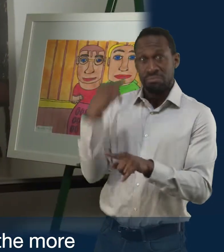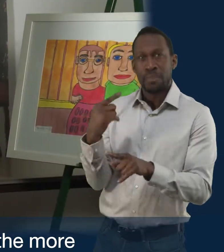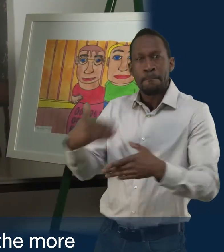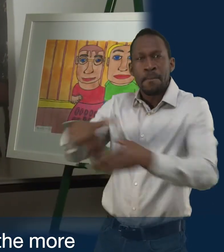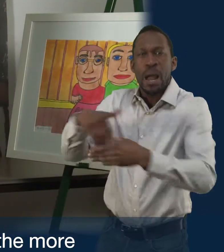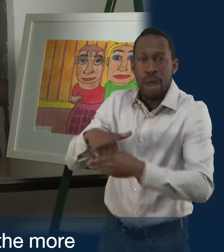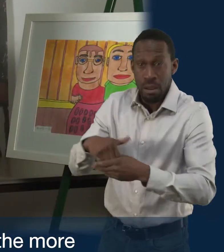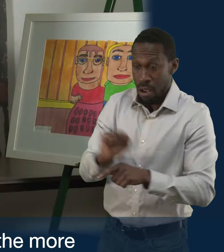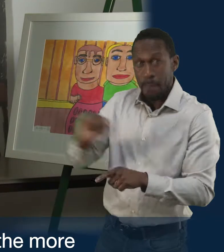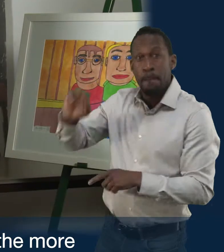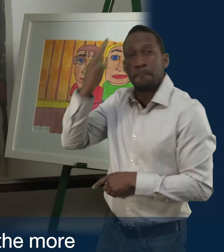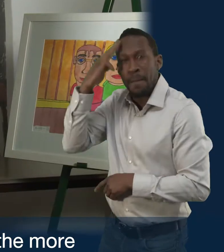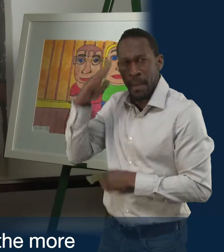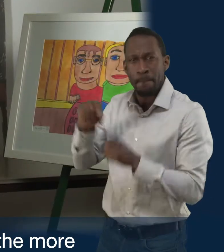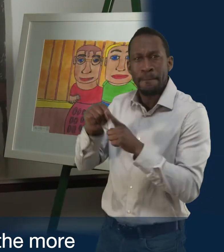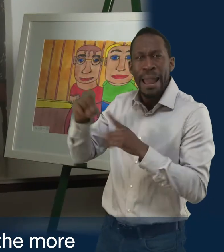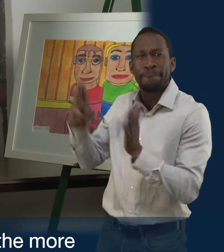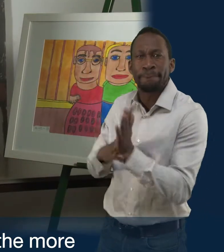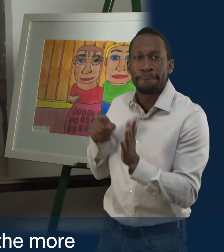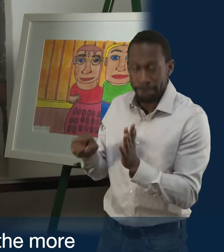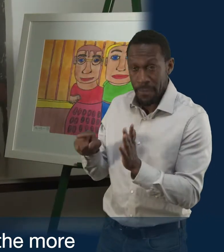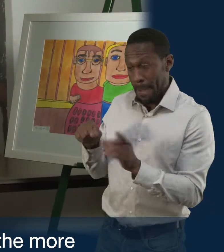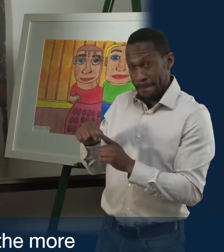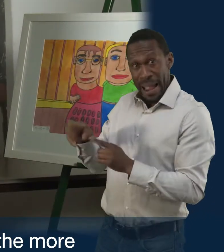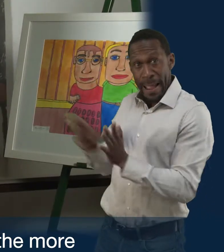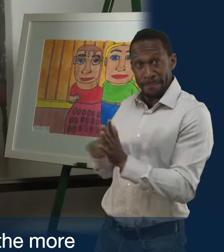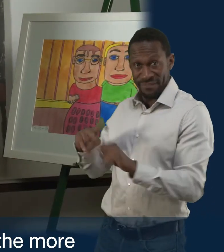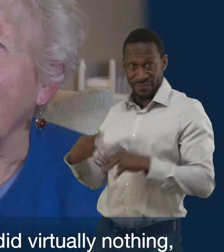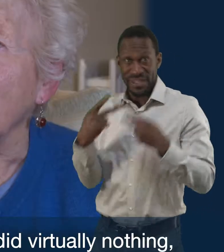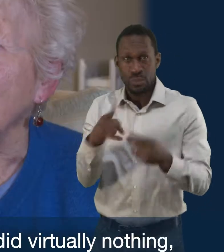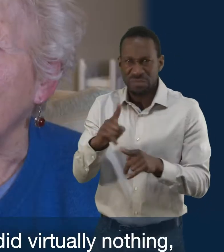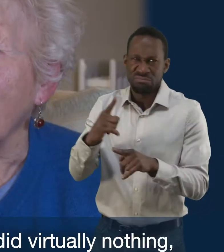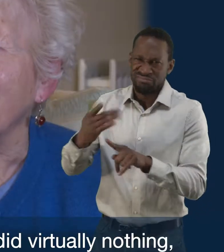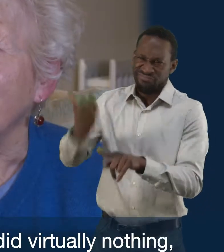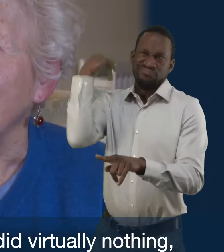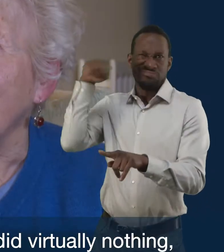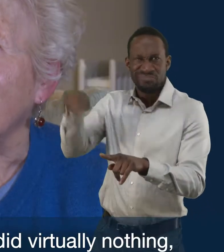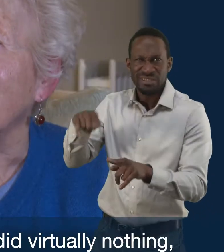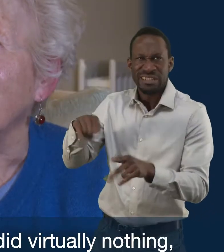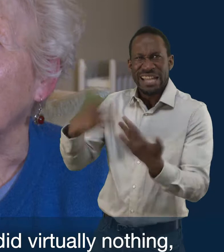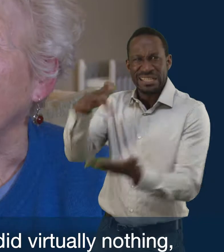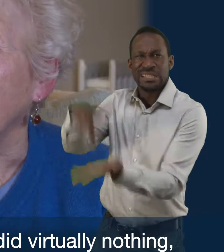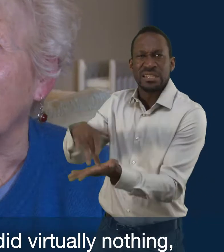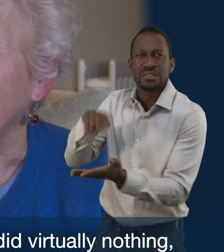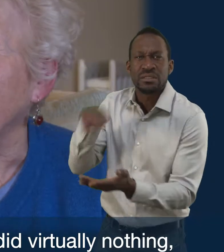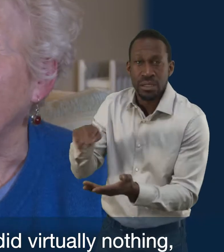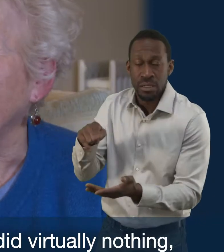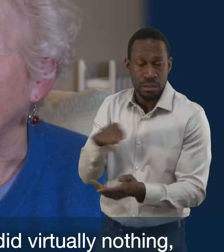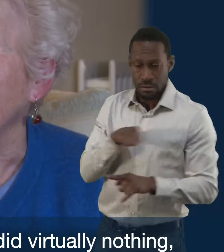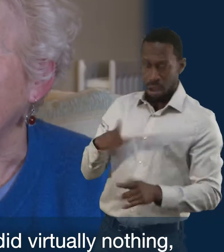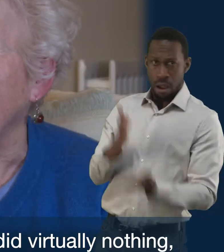Pam visited one of the more traditional day centres. I was quite surprised that they